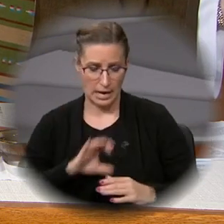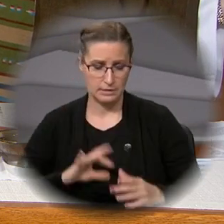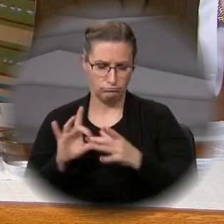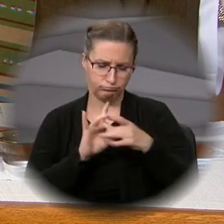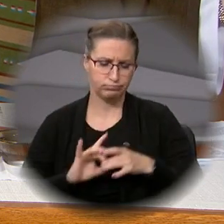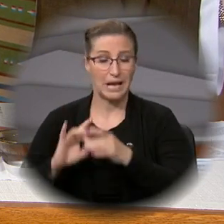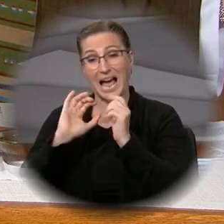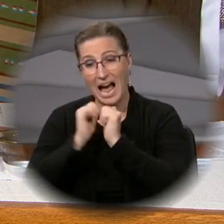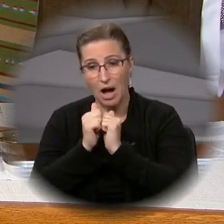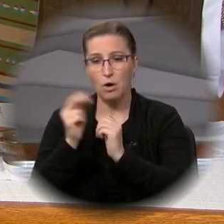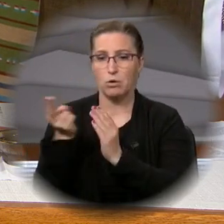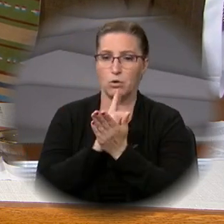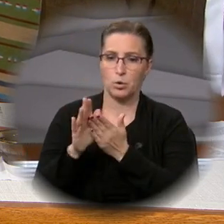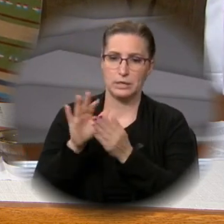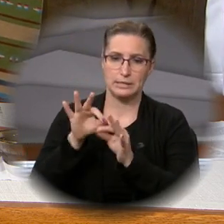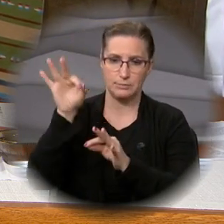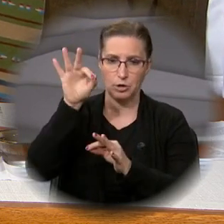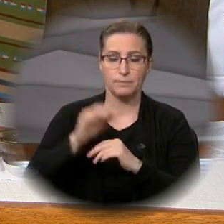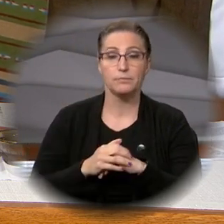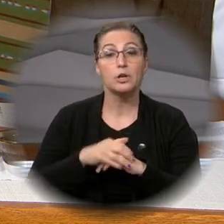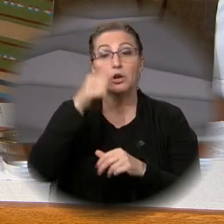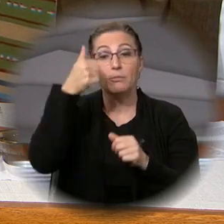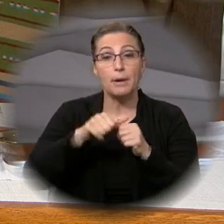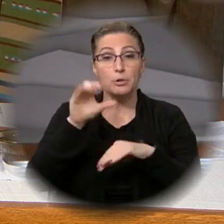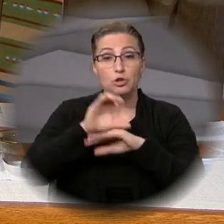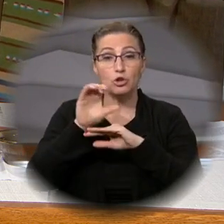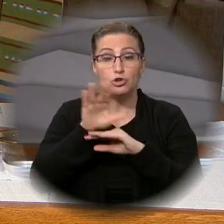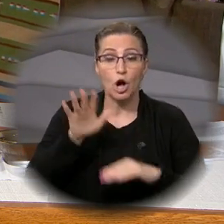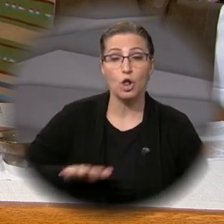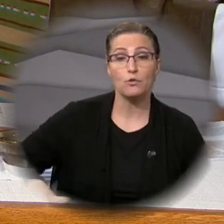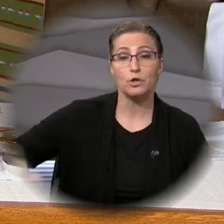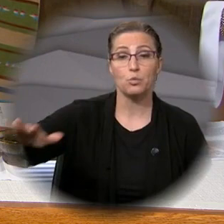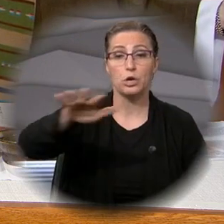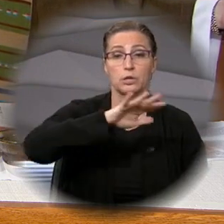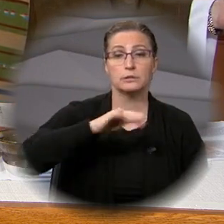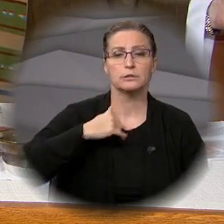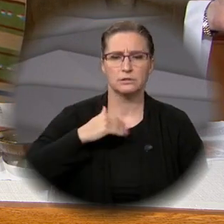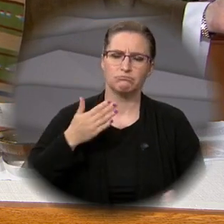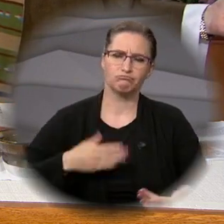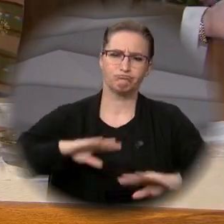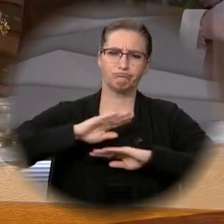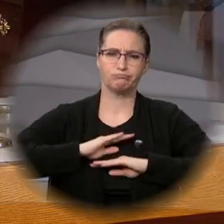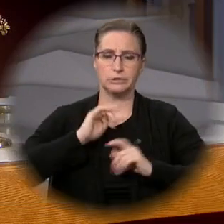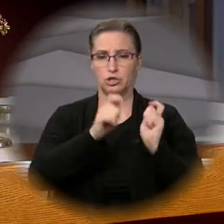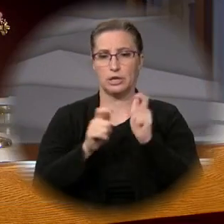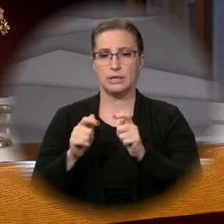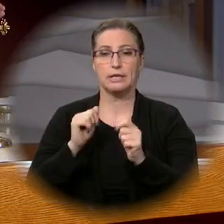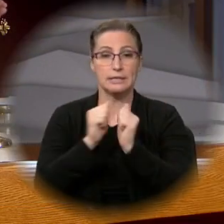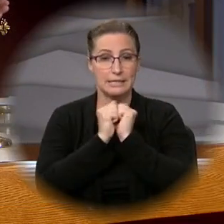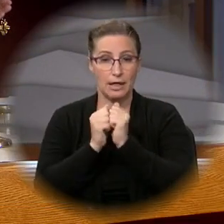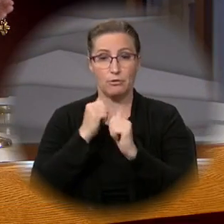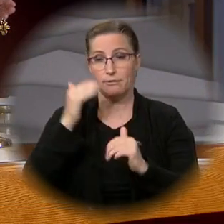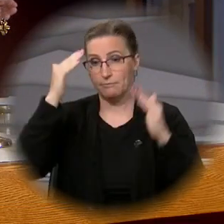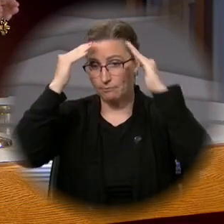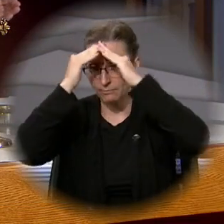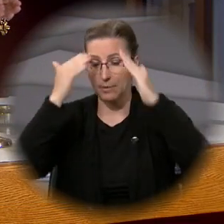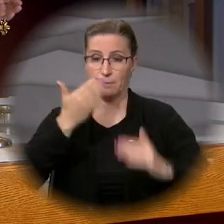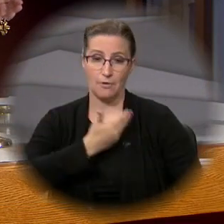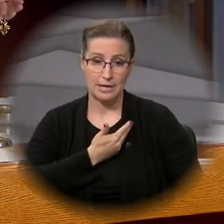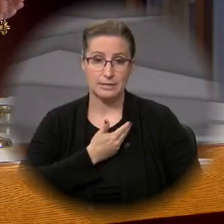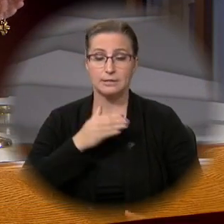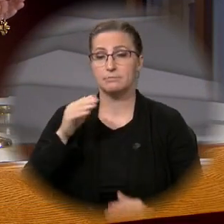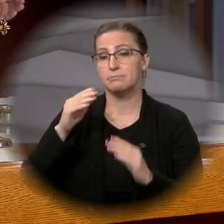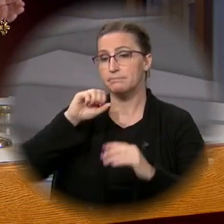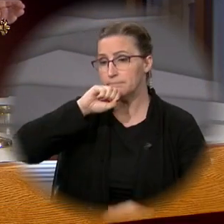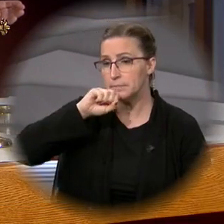by the Holy Spirit. Remember, Lord, your church spread throughout the world and bring her to the fullness of charity together with Francis, our Pope, Donald,